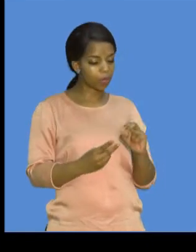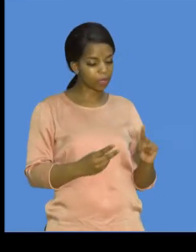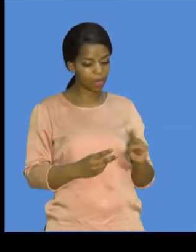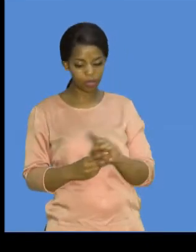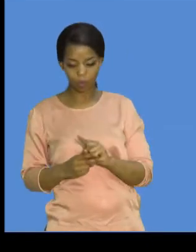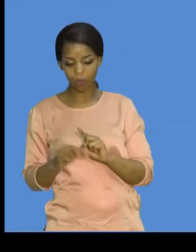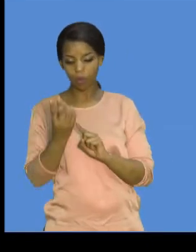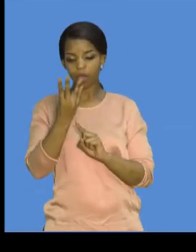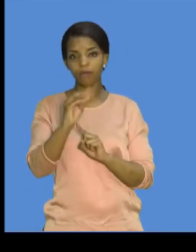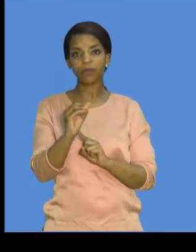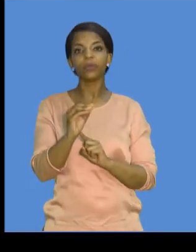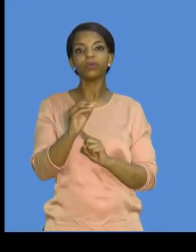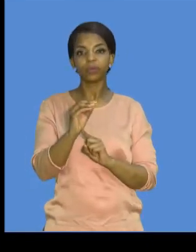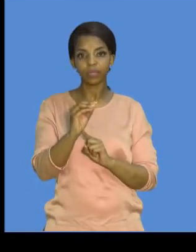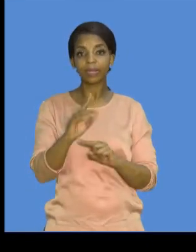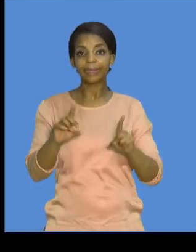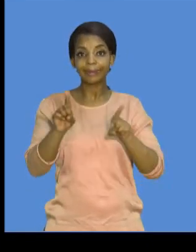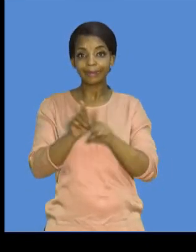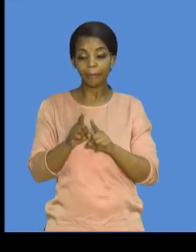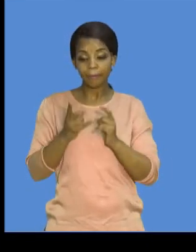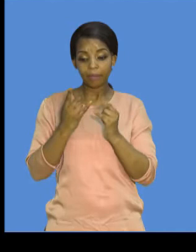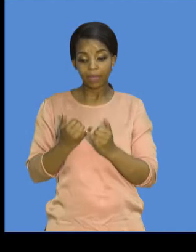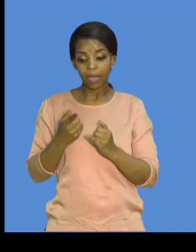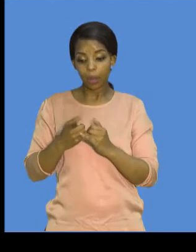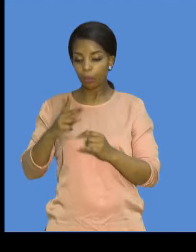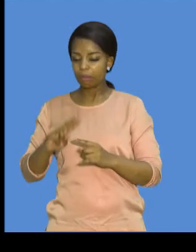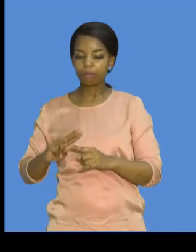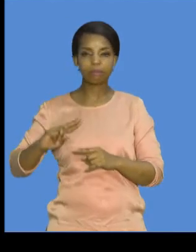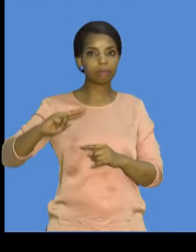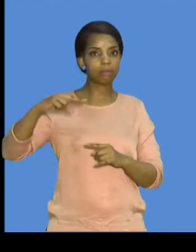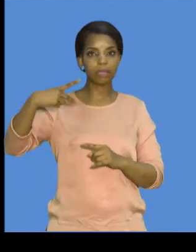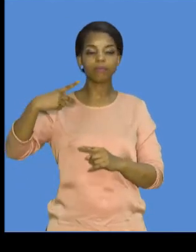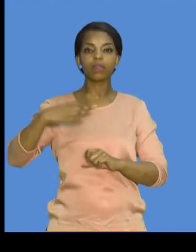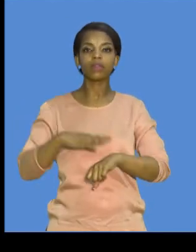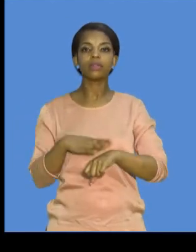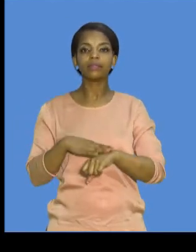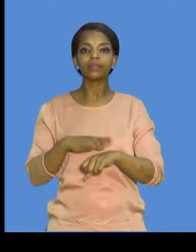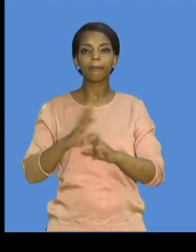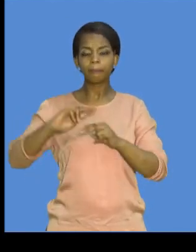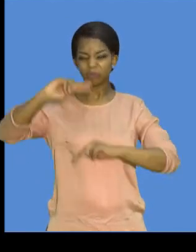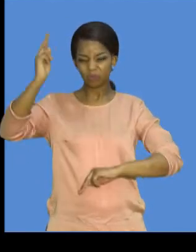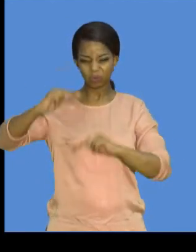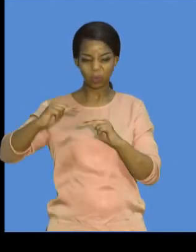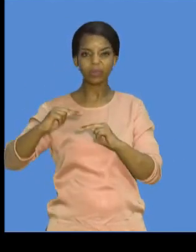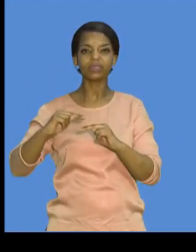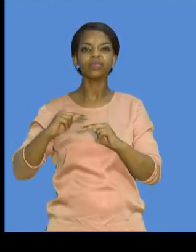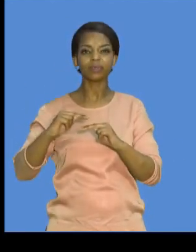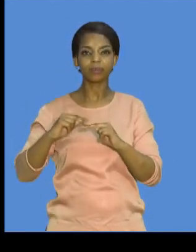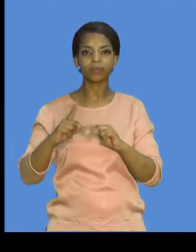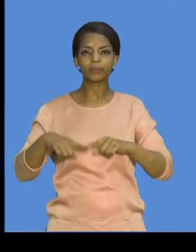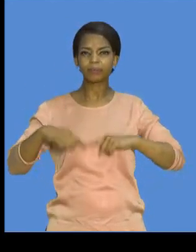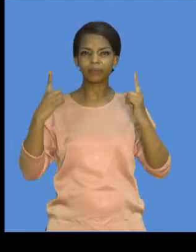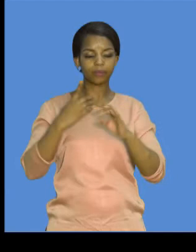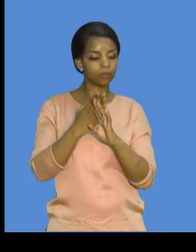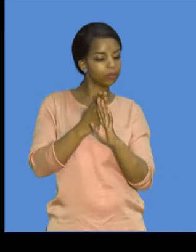also, for it to double, it's now a very shorter time compared to the previous one, right? So you